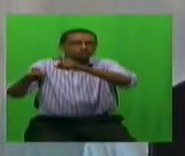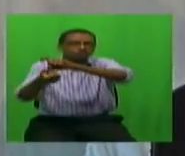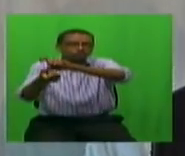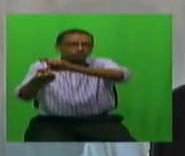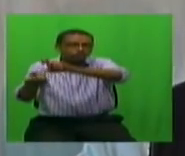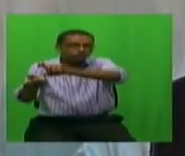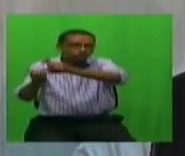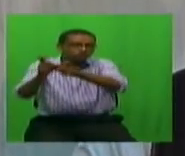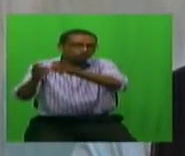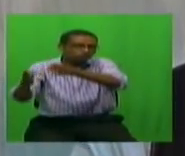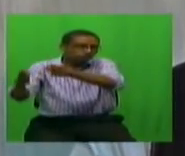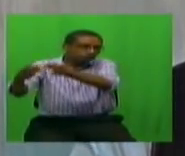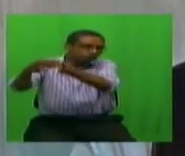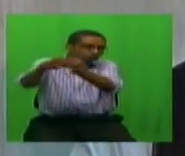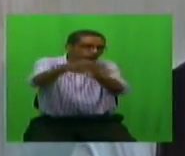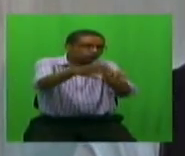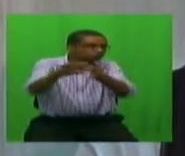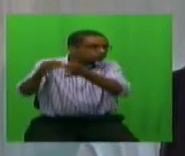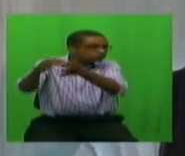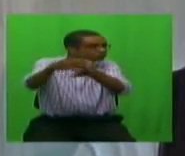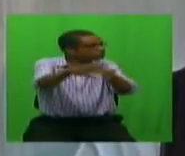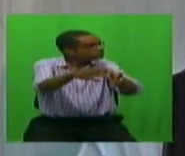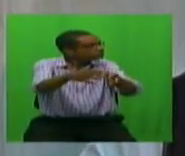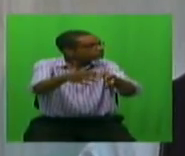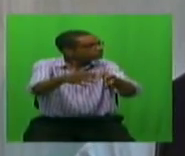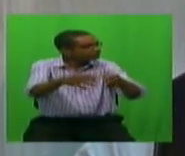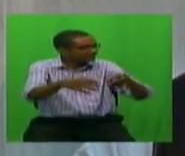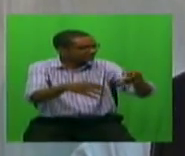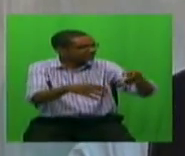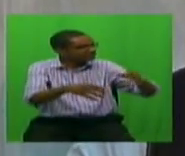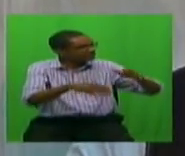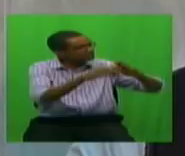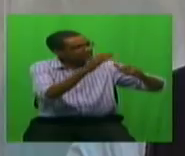built. And I know it goes back from the